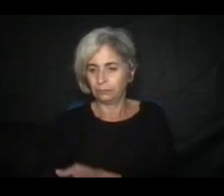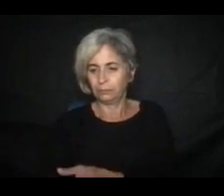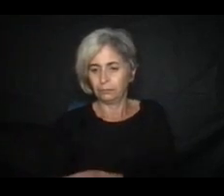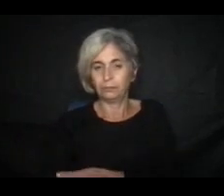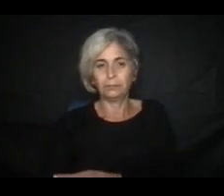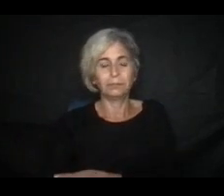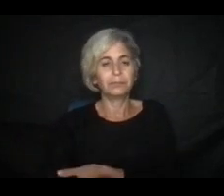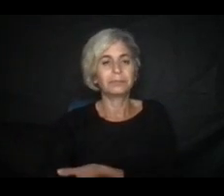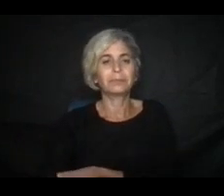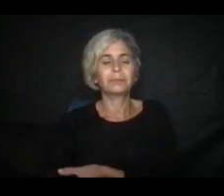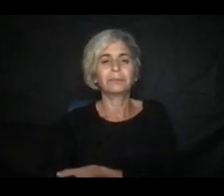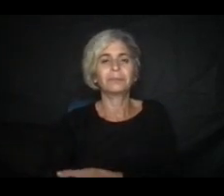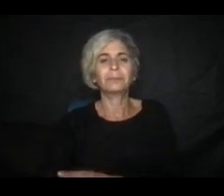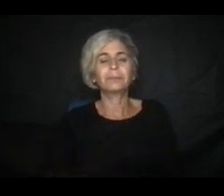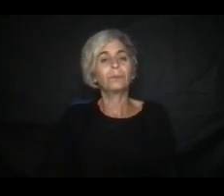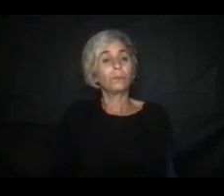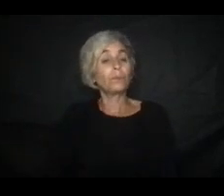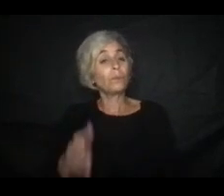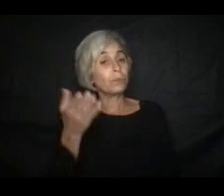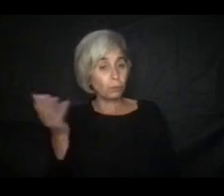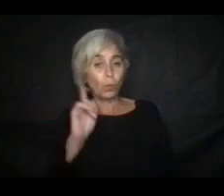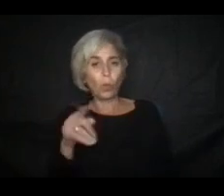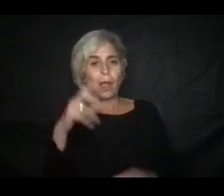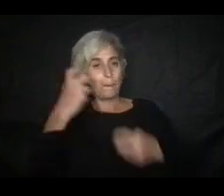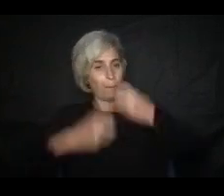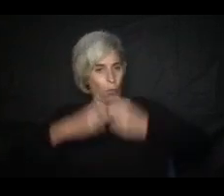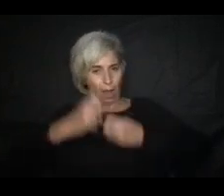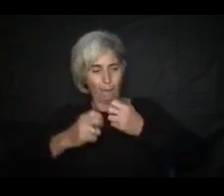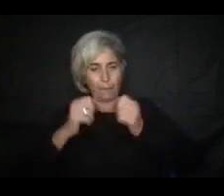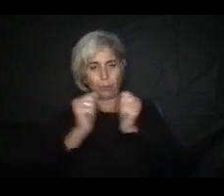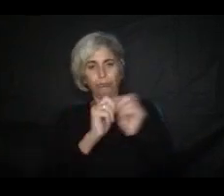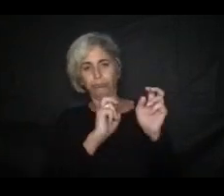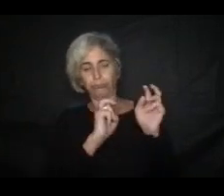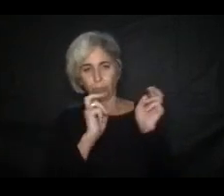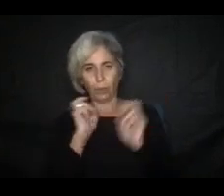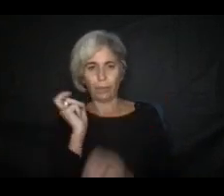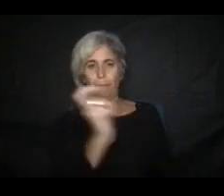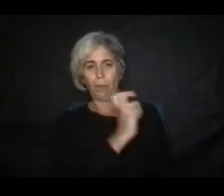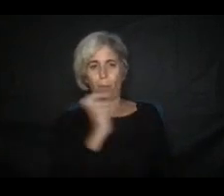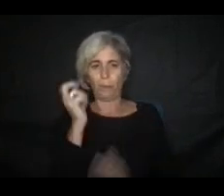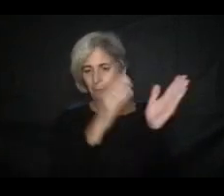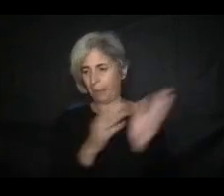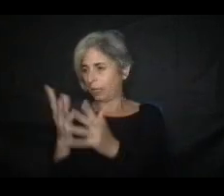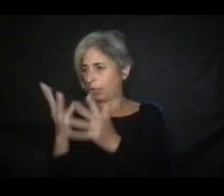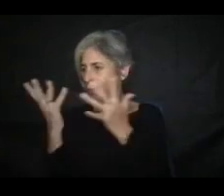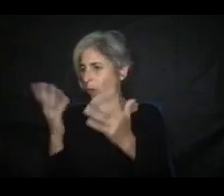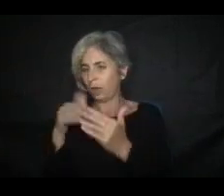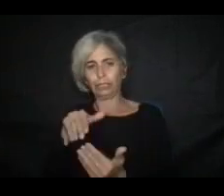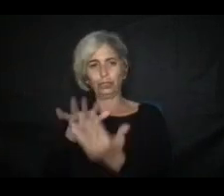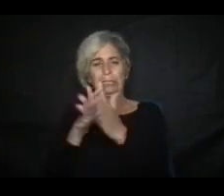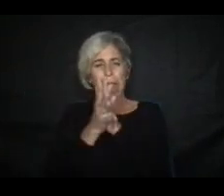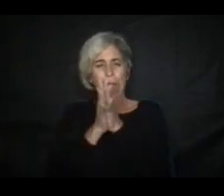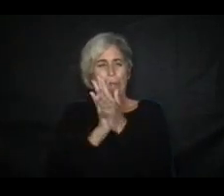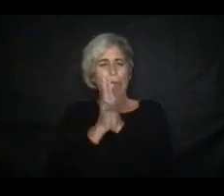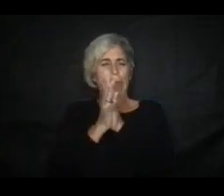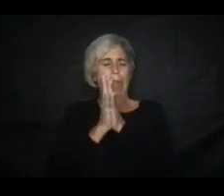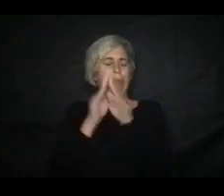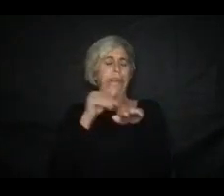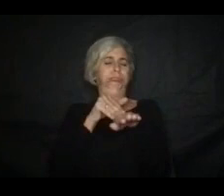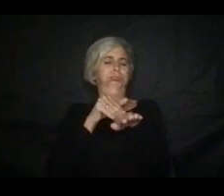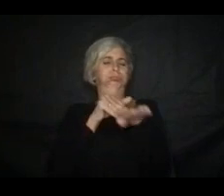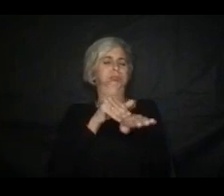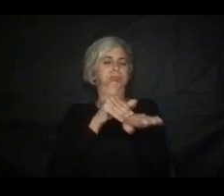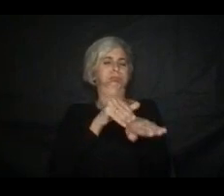And so one of the big issues with mobility planning is addressing congestion. And some people believe